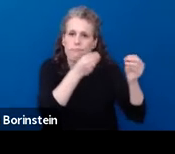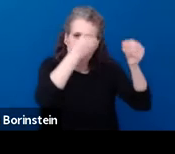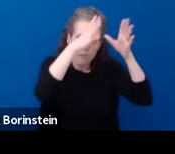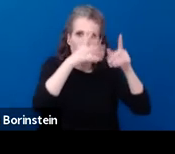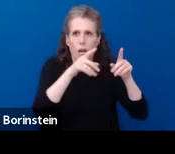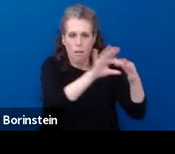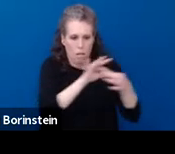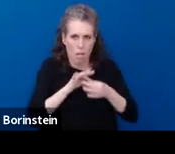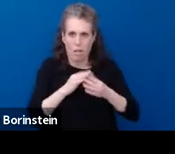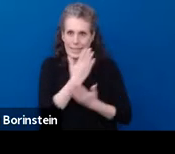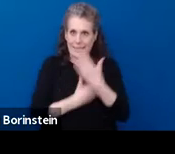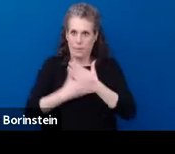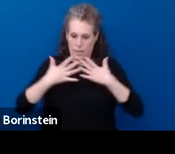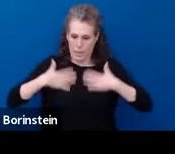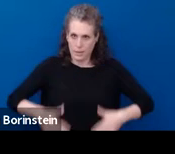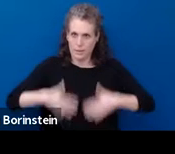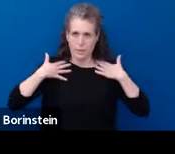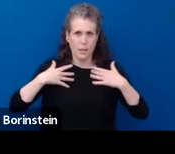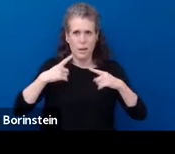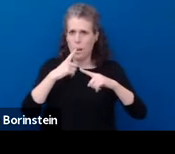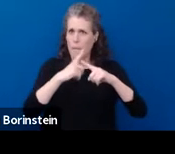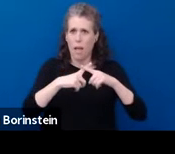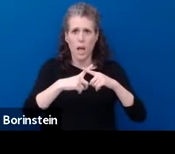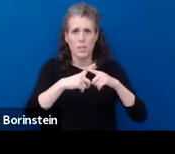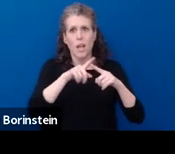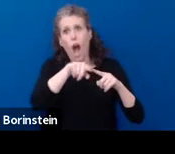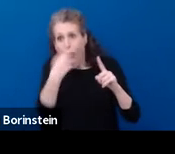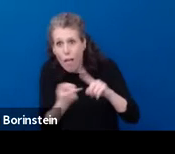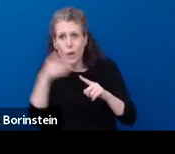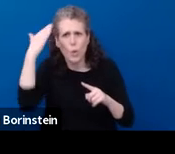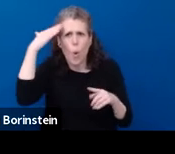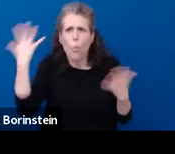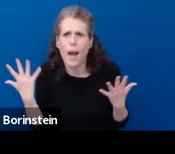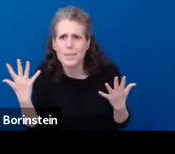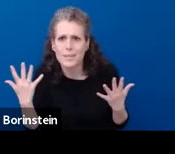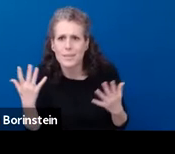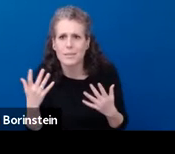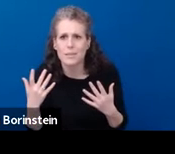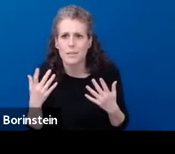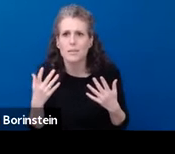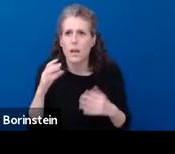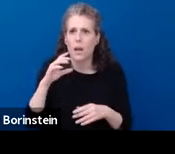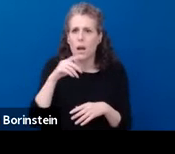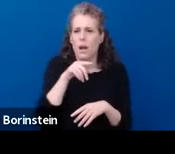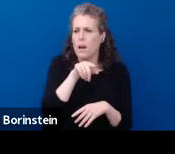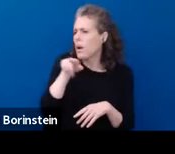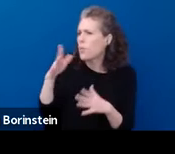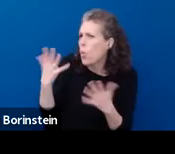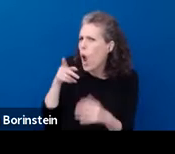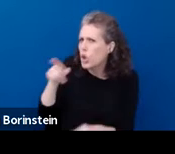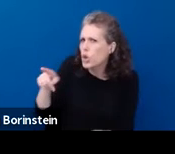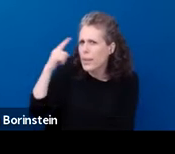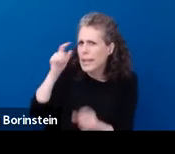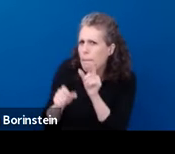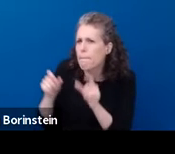disabled, but with the whole spectrum. This is what I know. What type of competences are you thinking of that people should